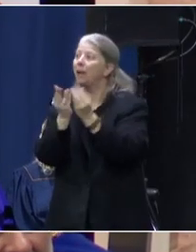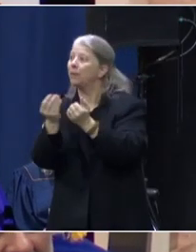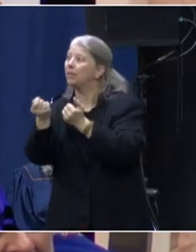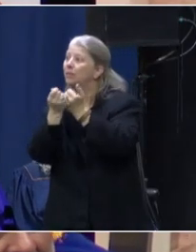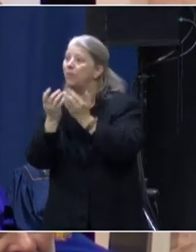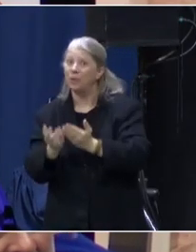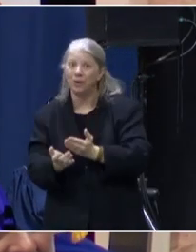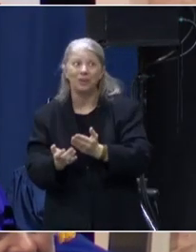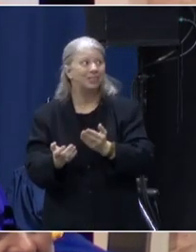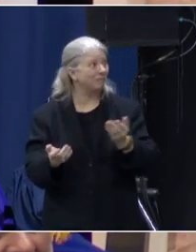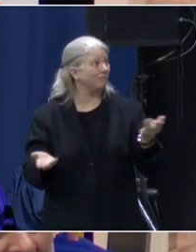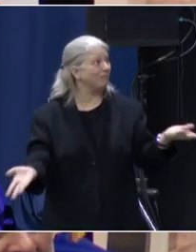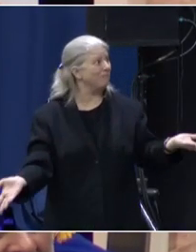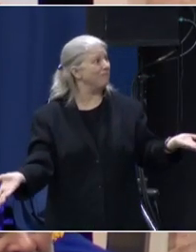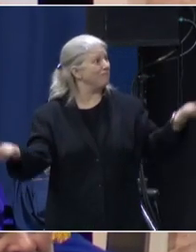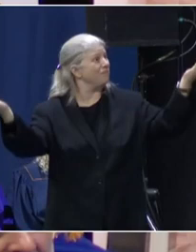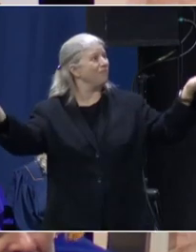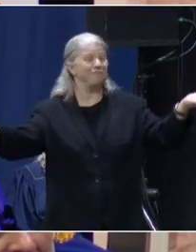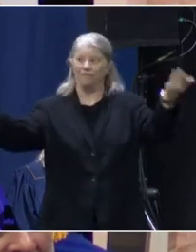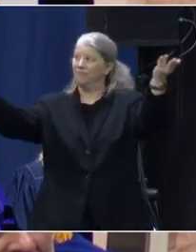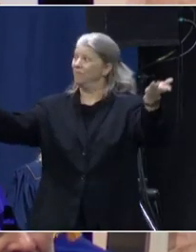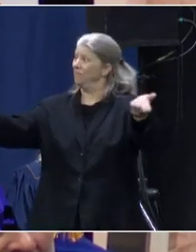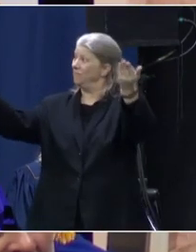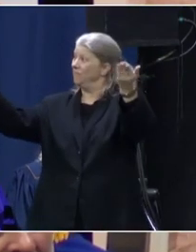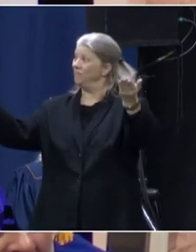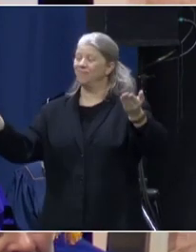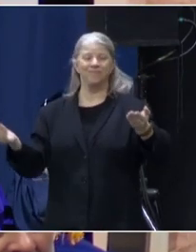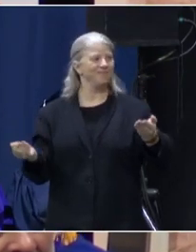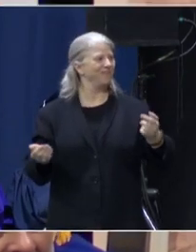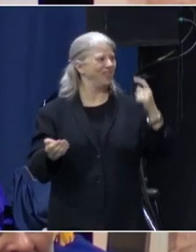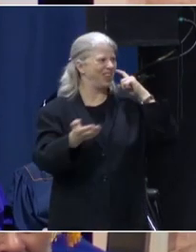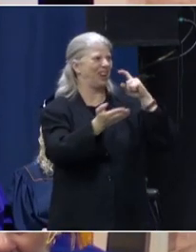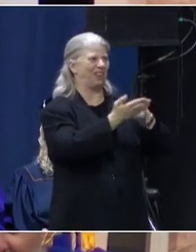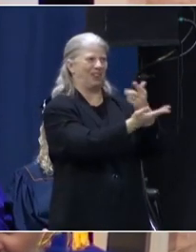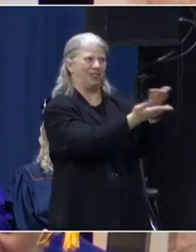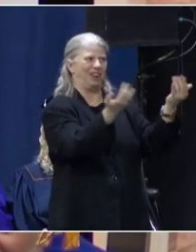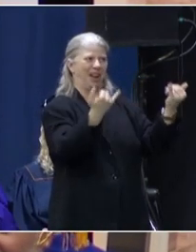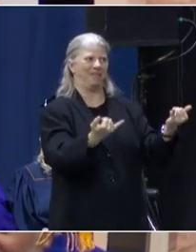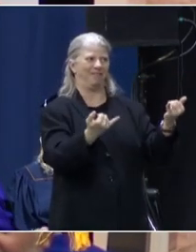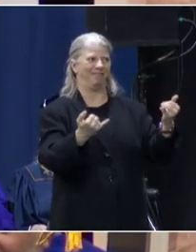in attendance please rise or raise their hand and be recognized?